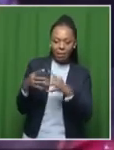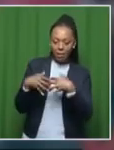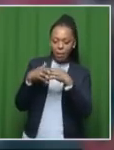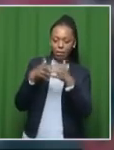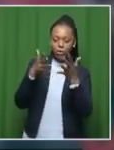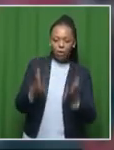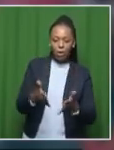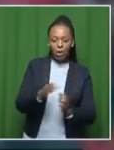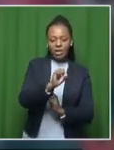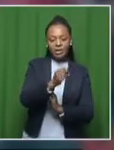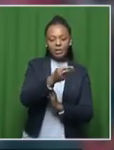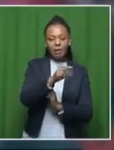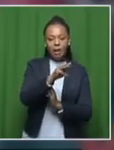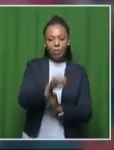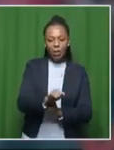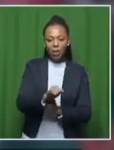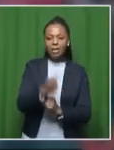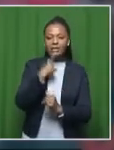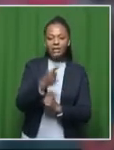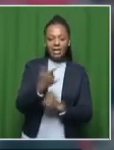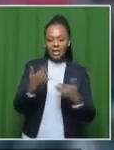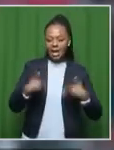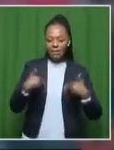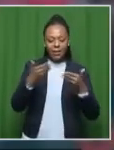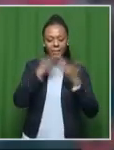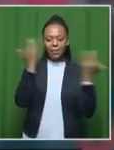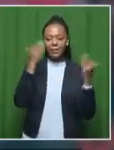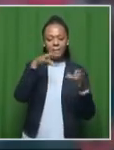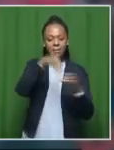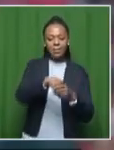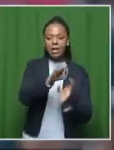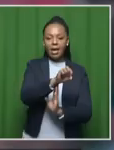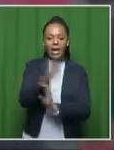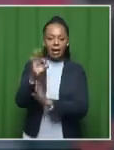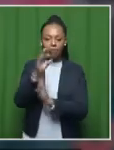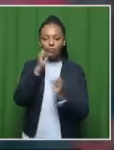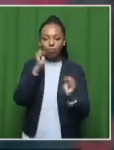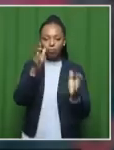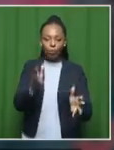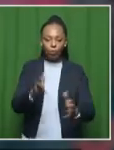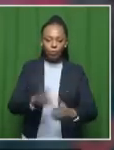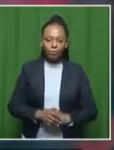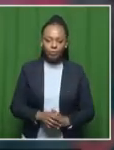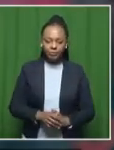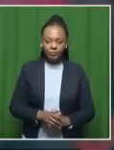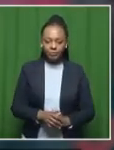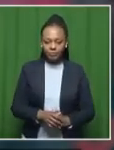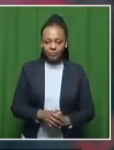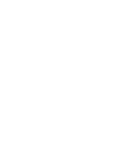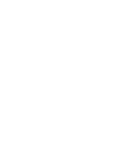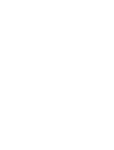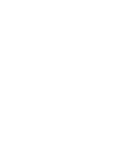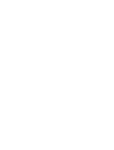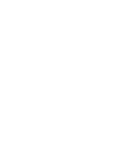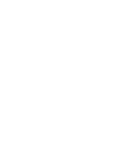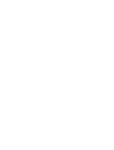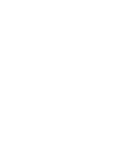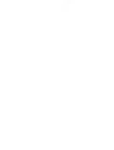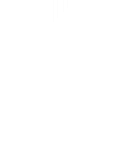have been unhappy in the party for a while. Samkele Masego, SABC News, Johannesburg.